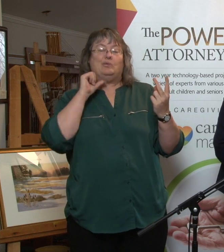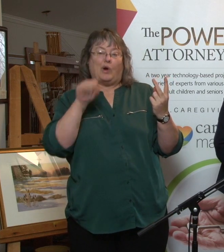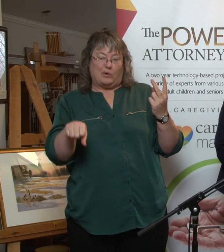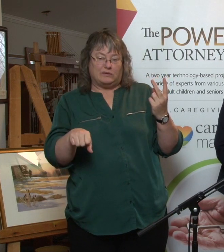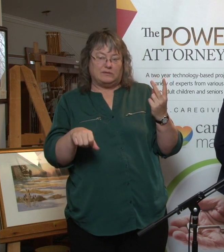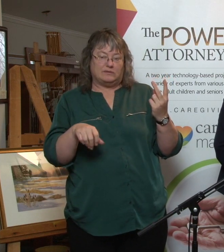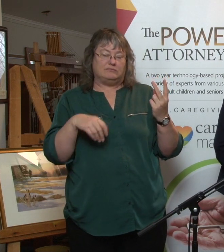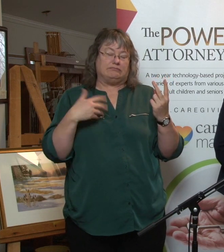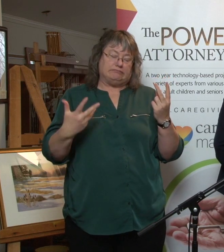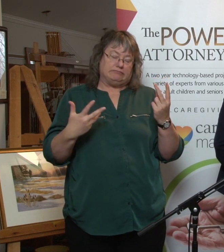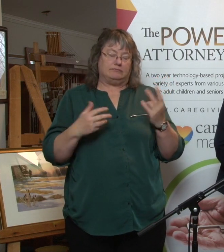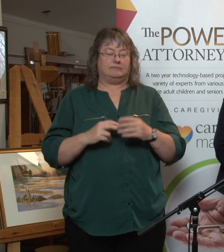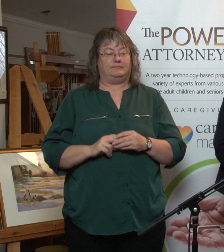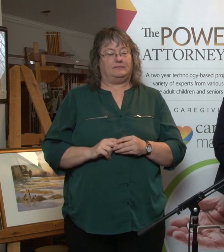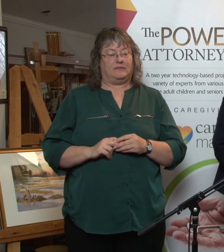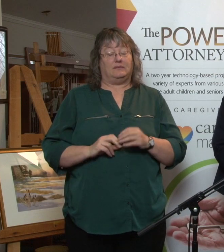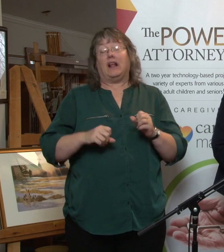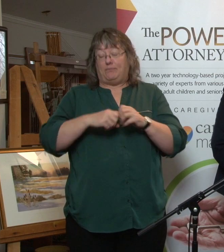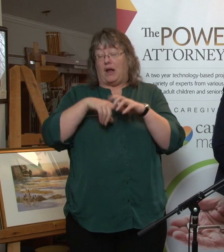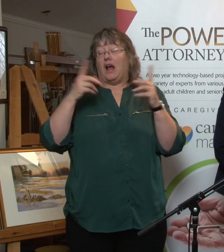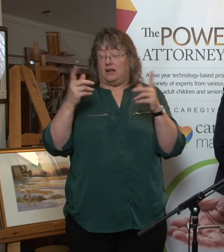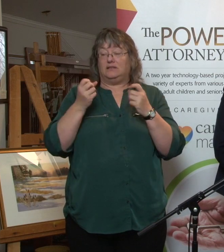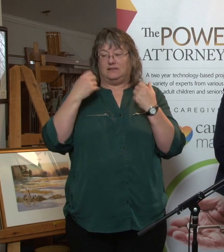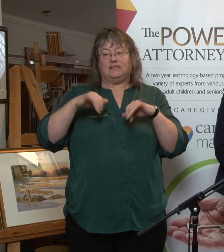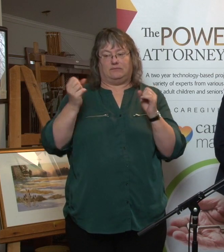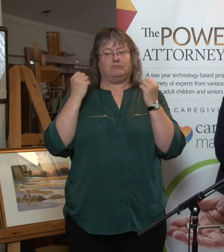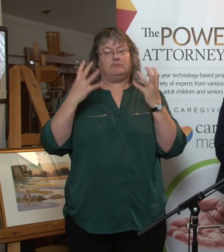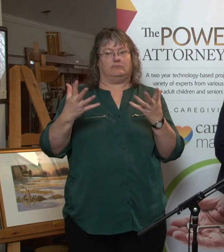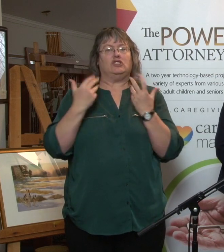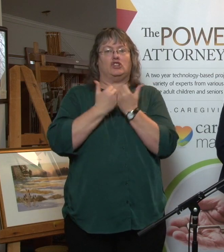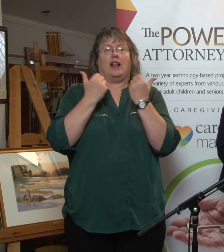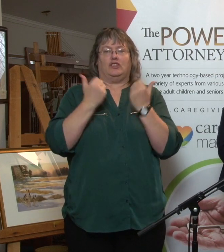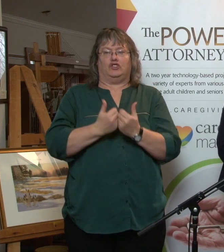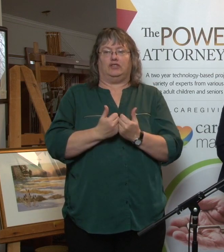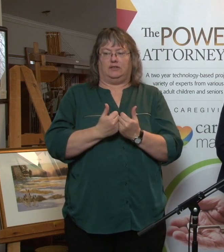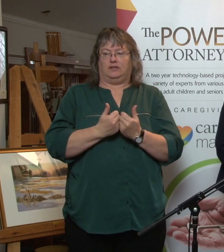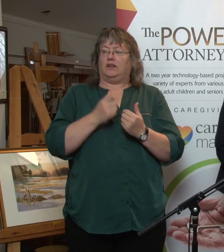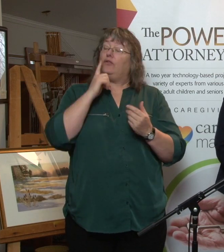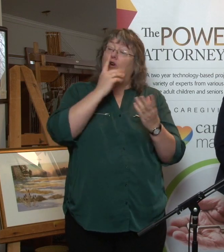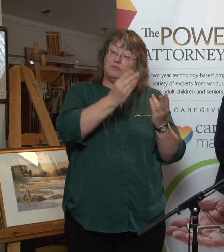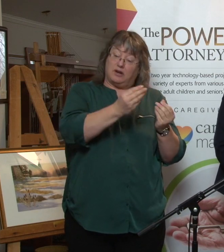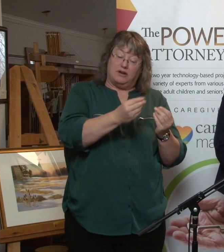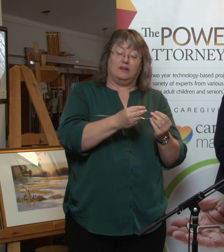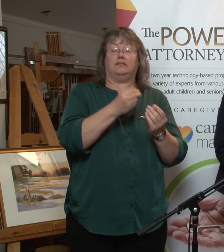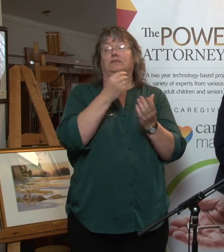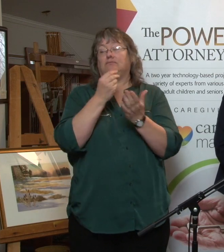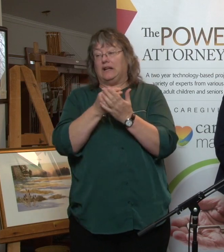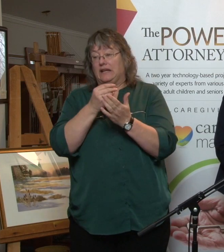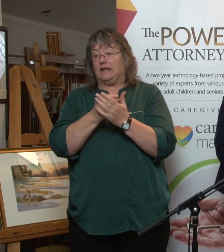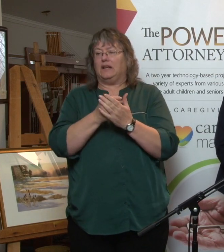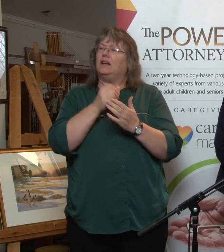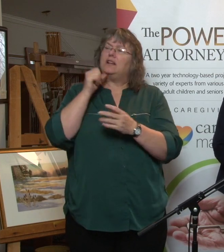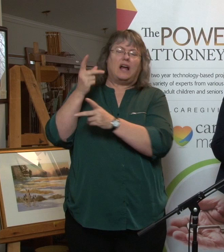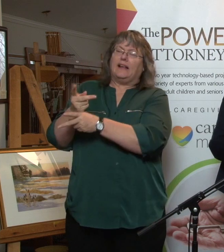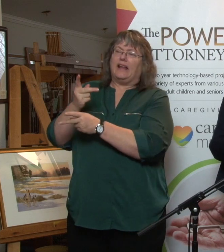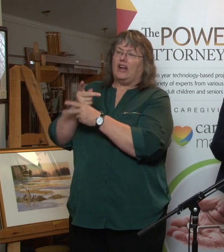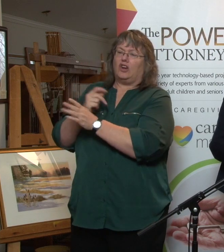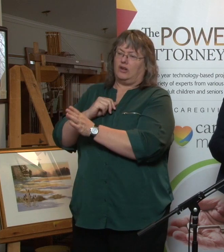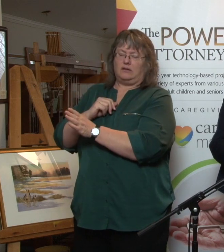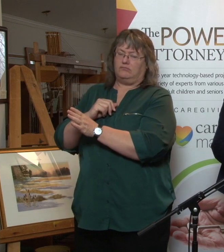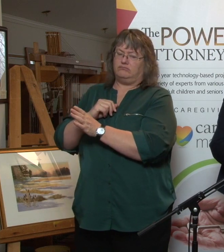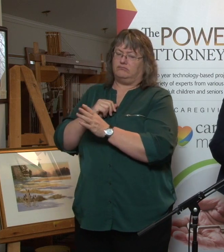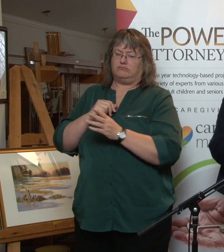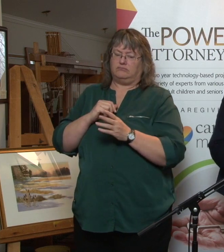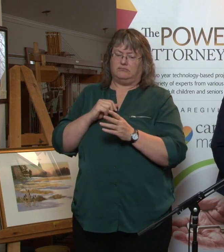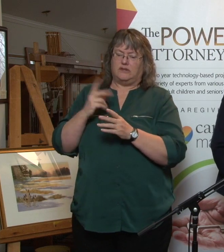there's lots of challenges. Lots of challenges. When it comes to property and money, not about the care, because usually